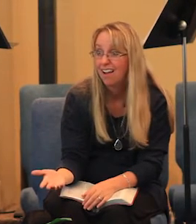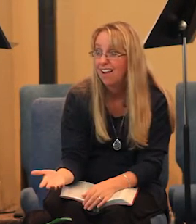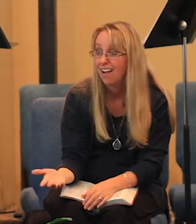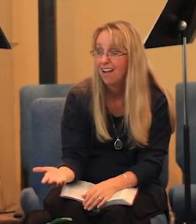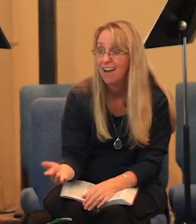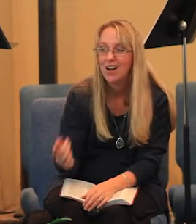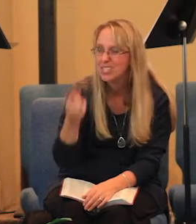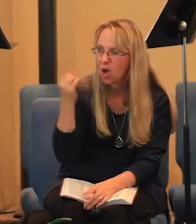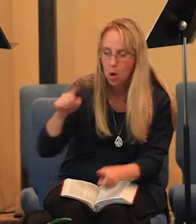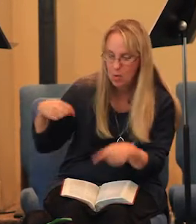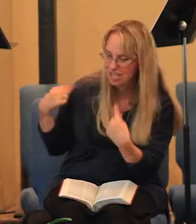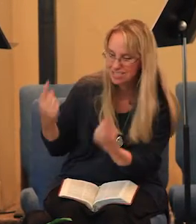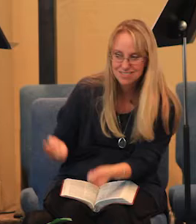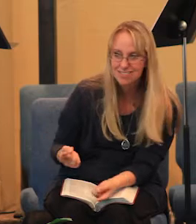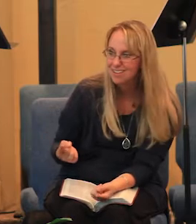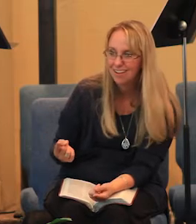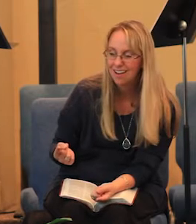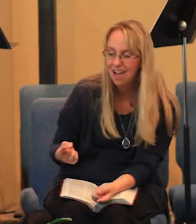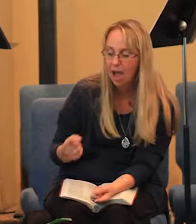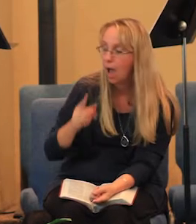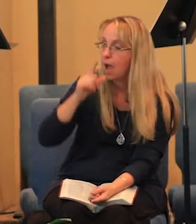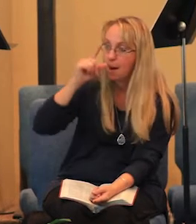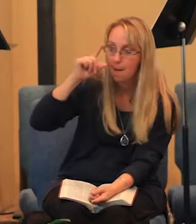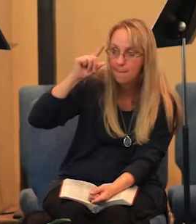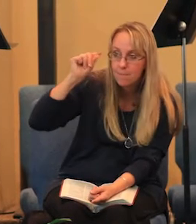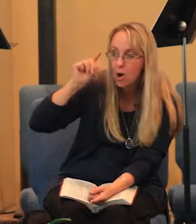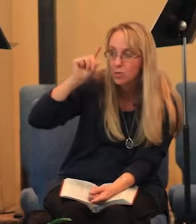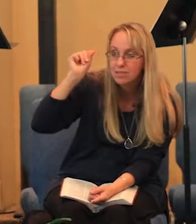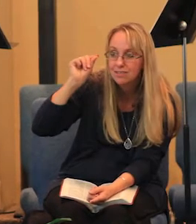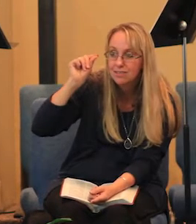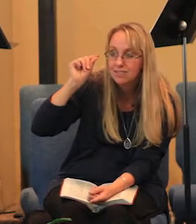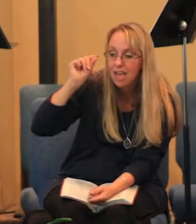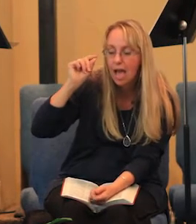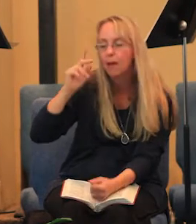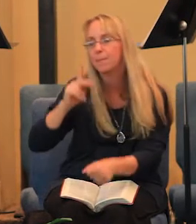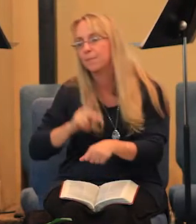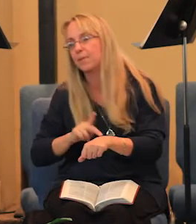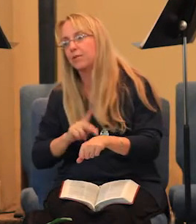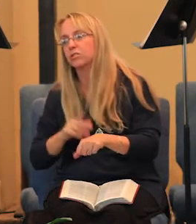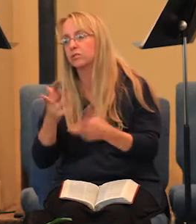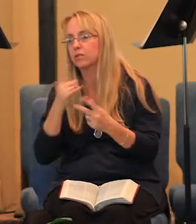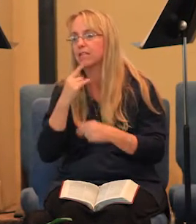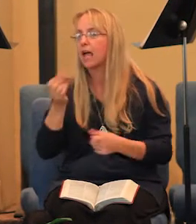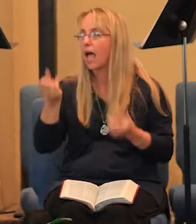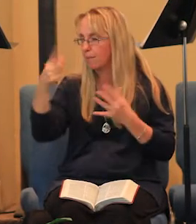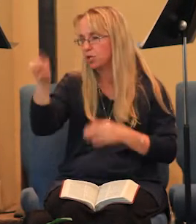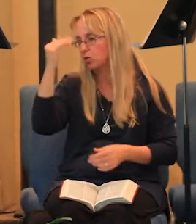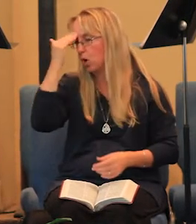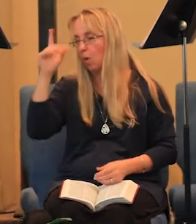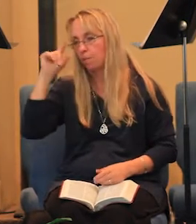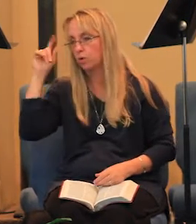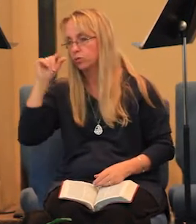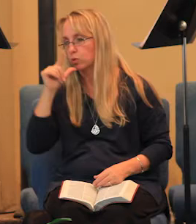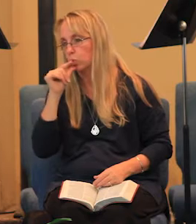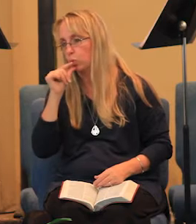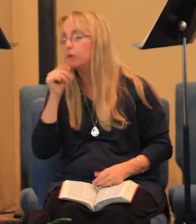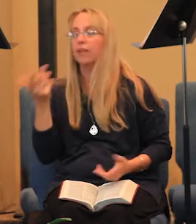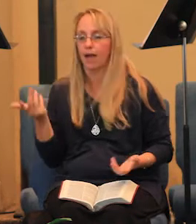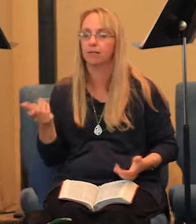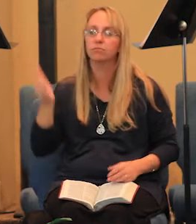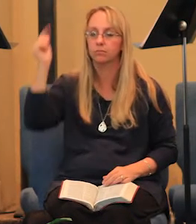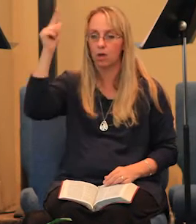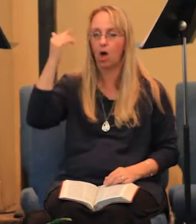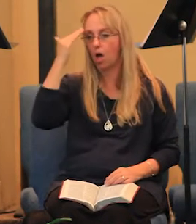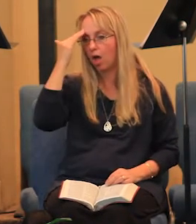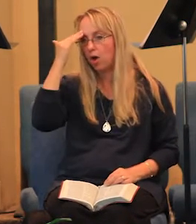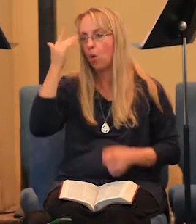This was always God's plan. Moses, and maybe Peter did this. How many of you know who Moses is? And everybody would